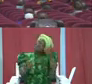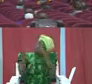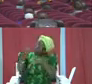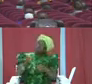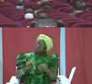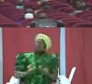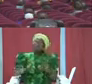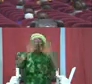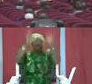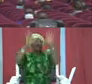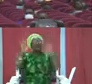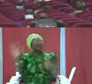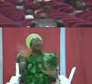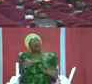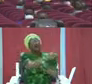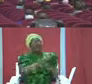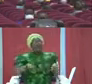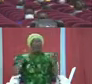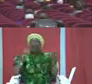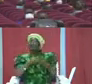blood wash you clean.